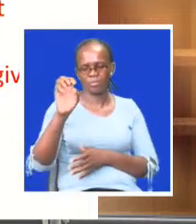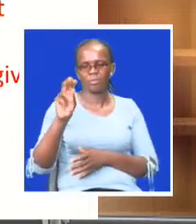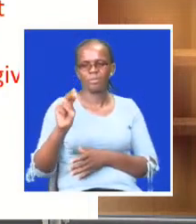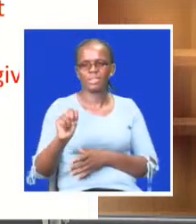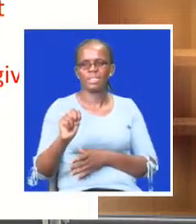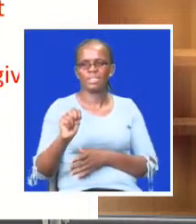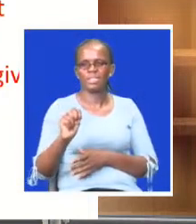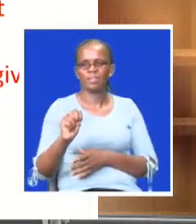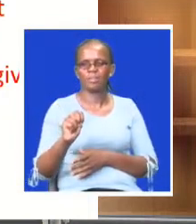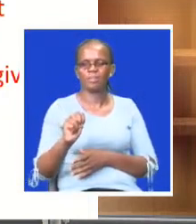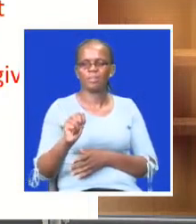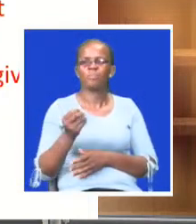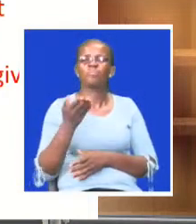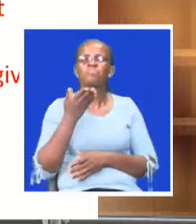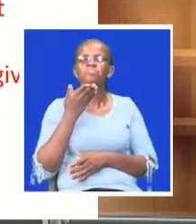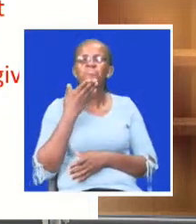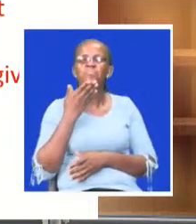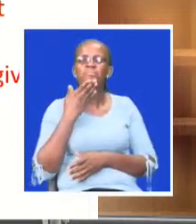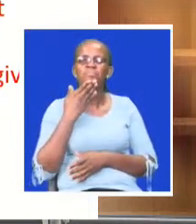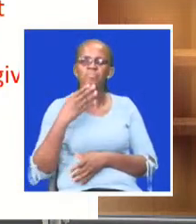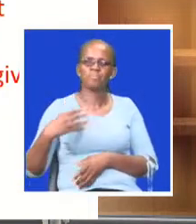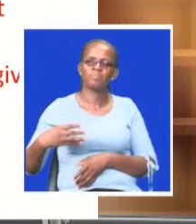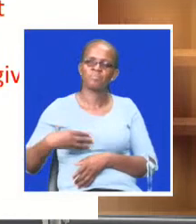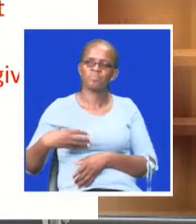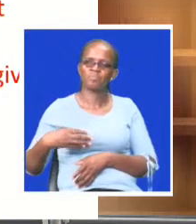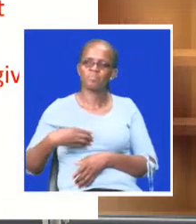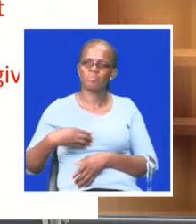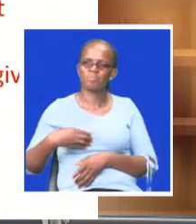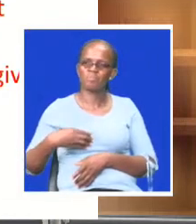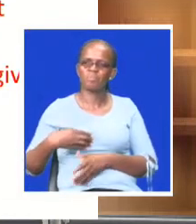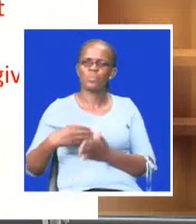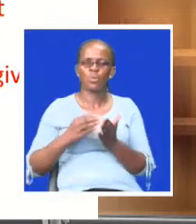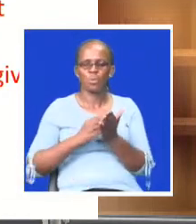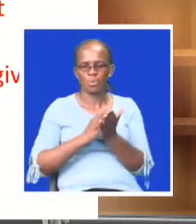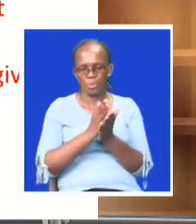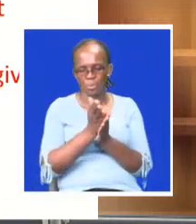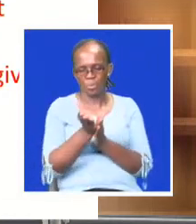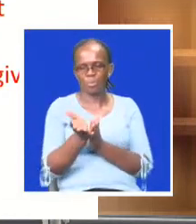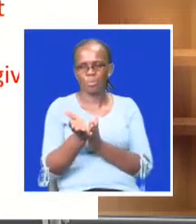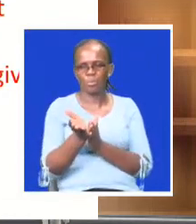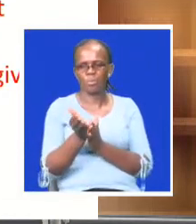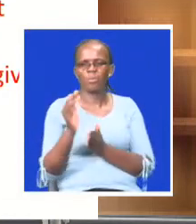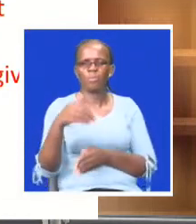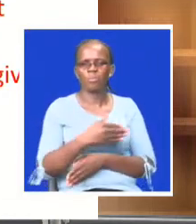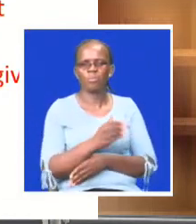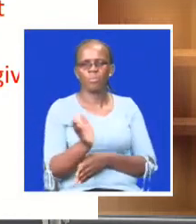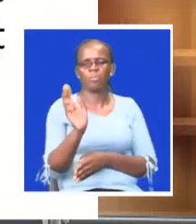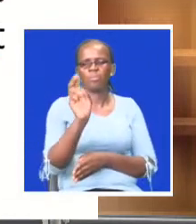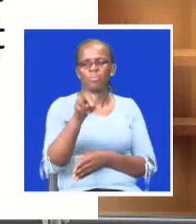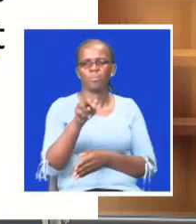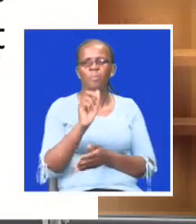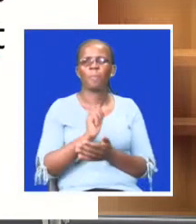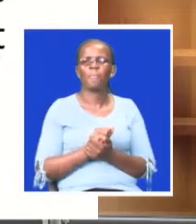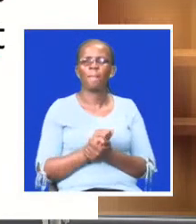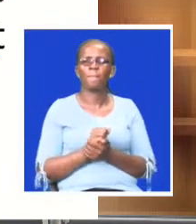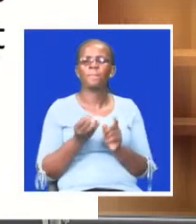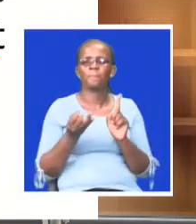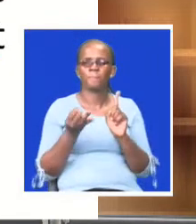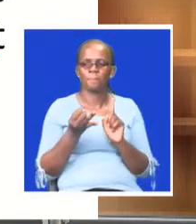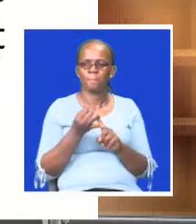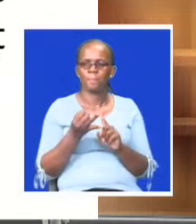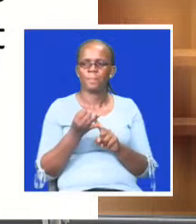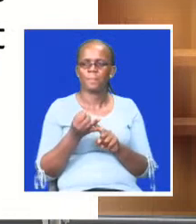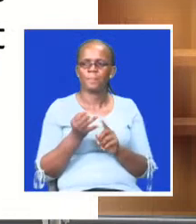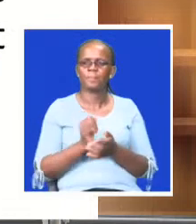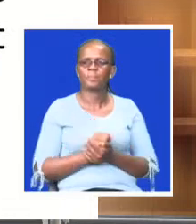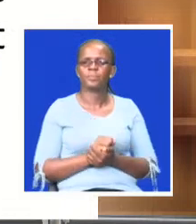by Adam and Eve after being deceived by a serpent. Question number 2,